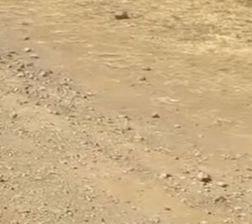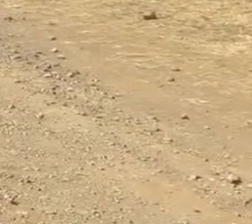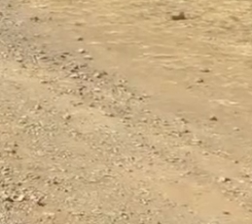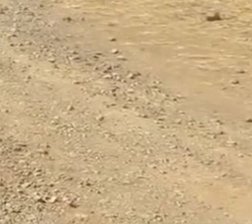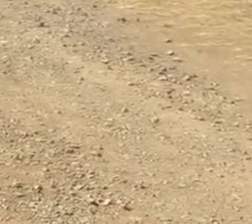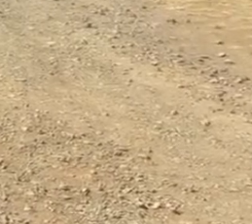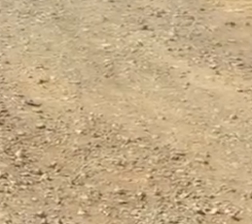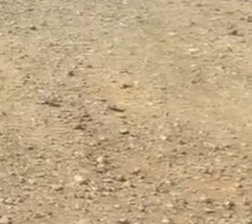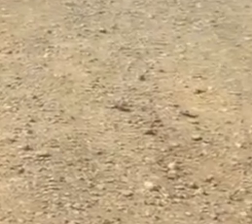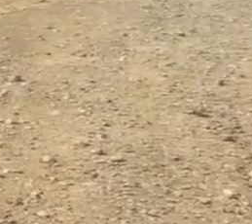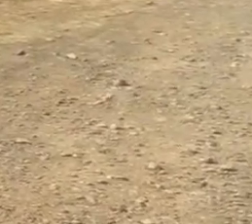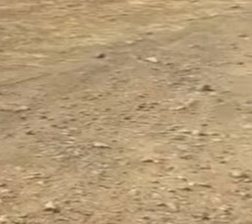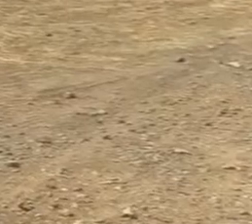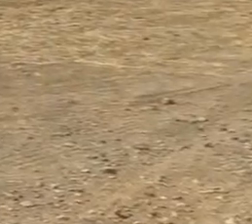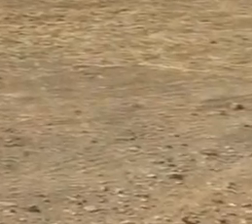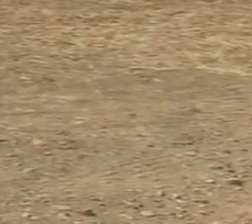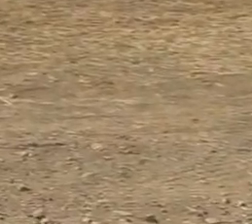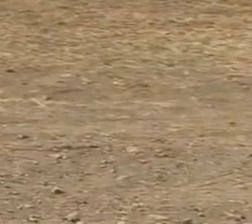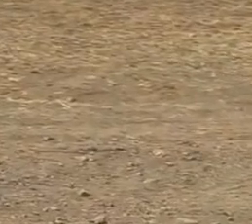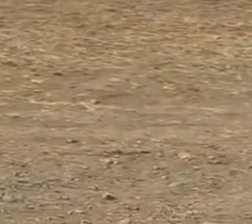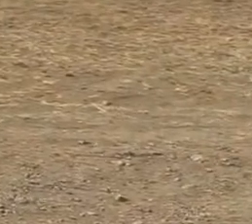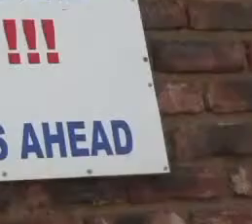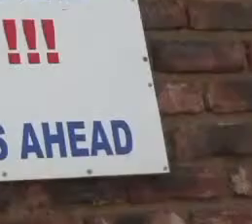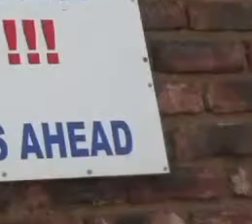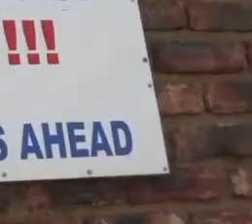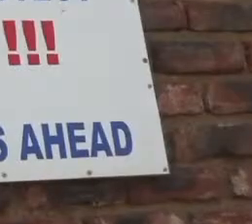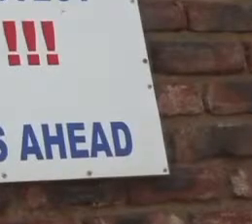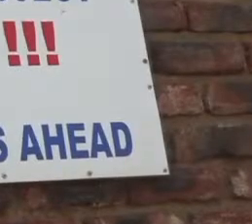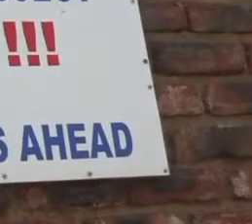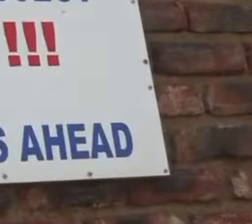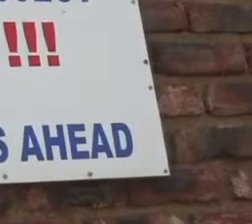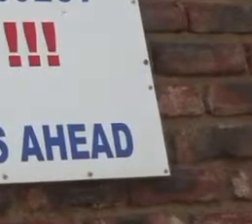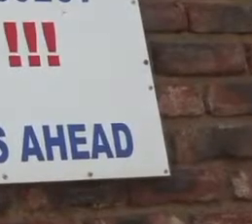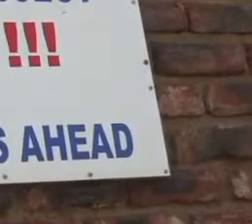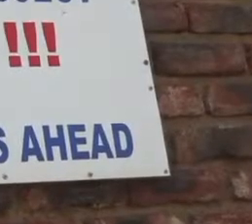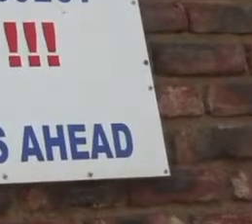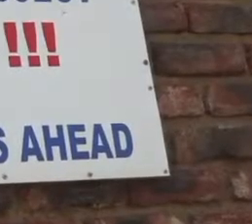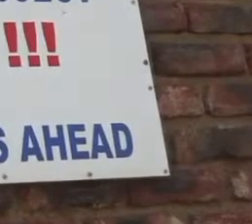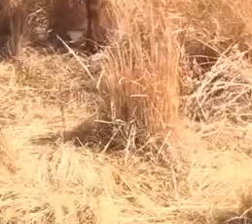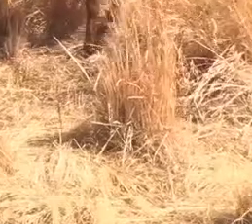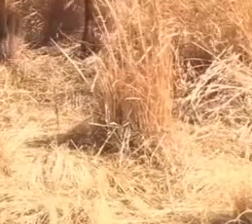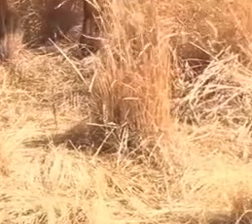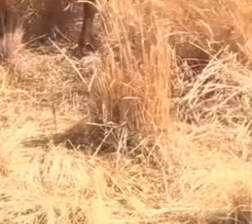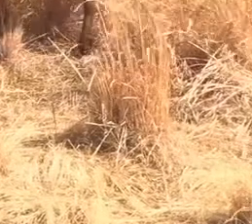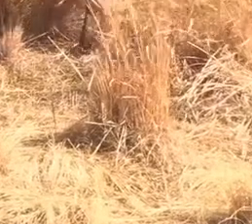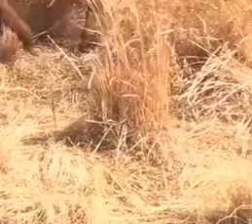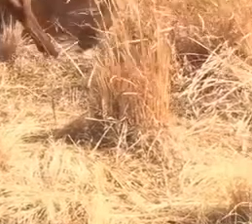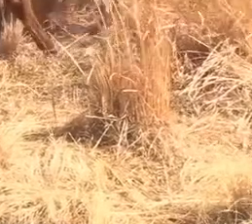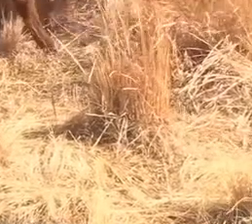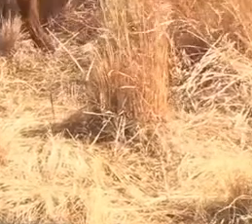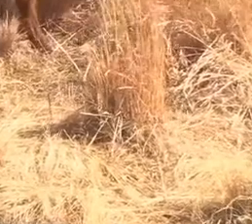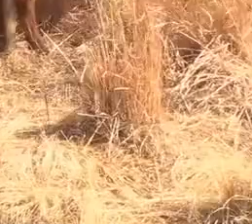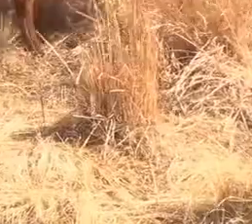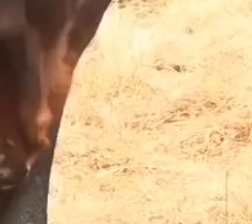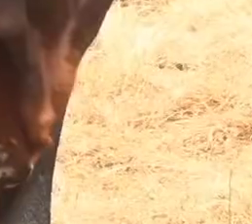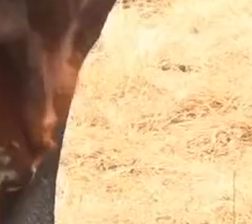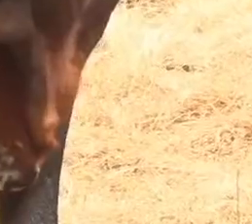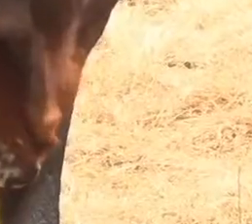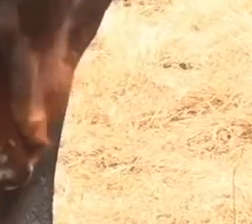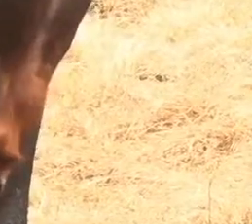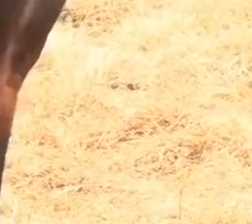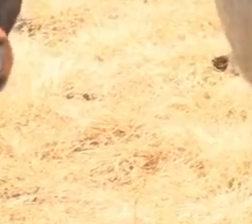Amagala omzabalazo alwela inkululeko ukuze kubuyele umhlaba kubanini bawo bayafumana lo mhlaba phansi kwenkqubo